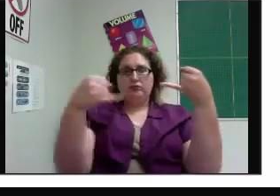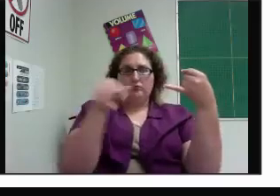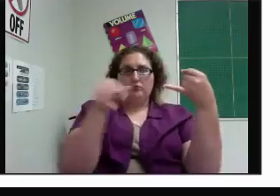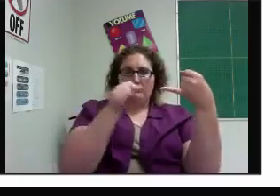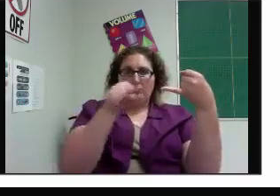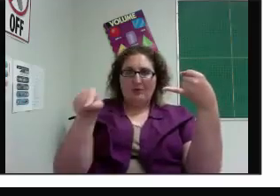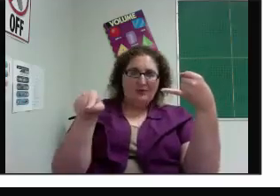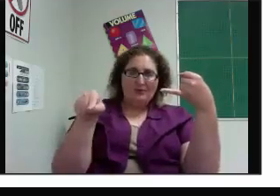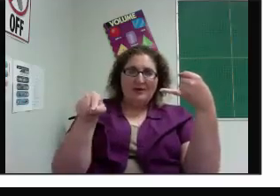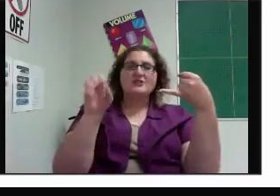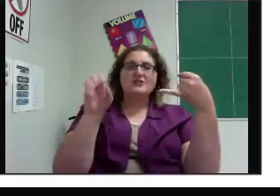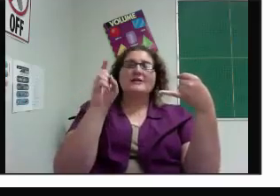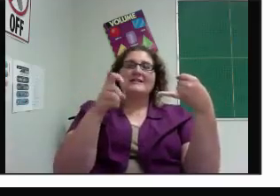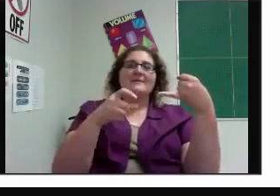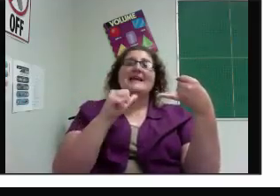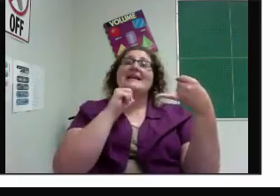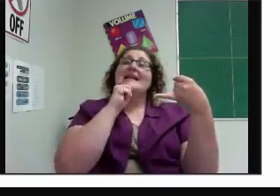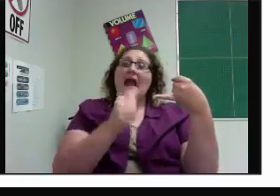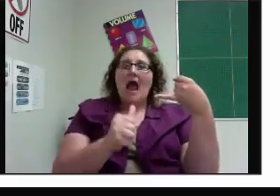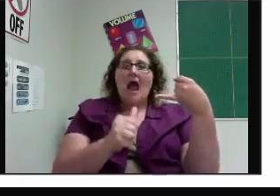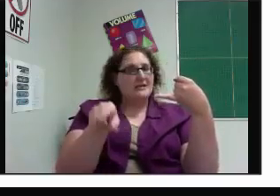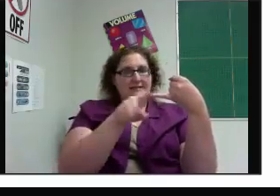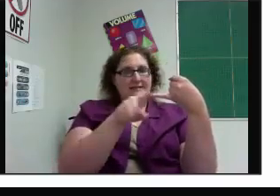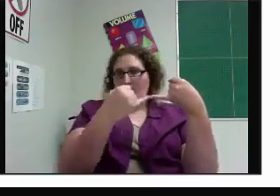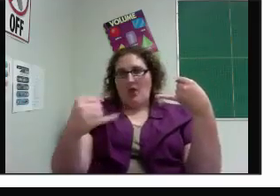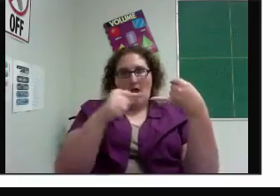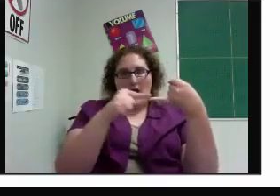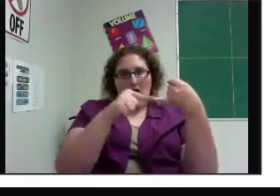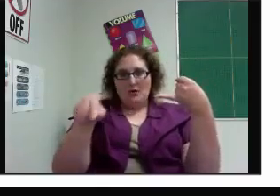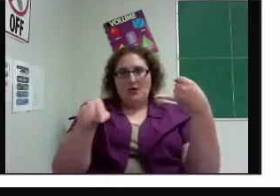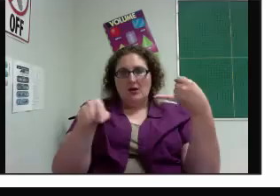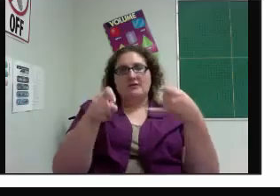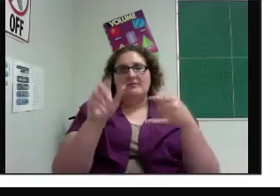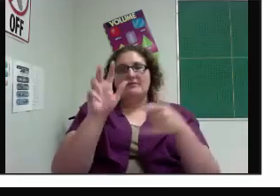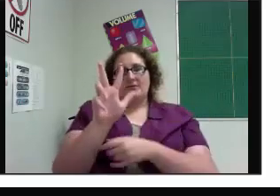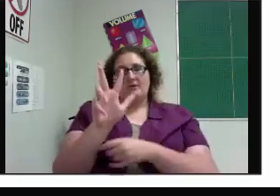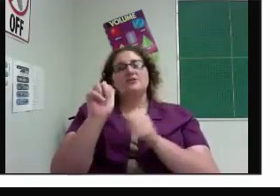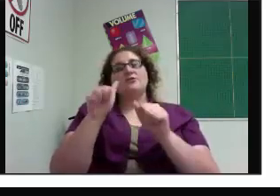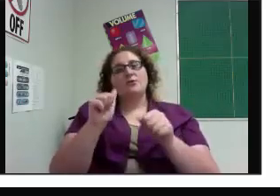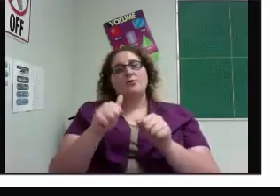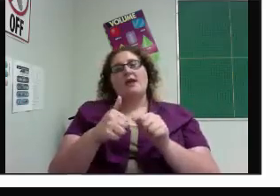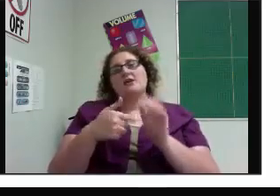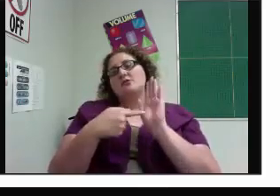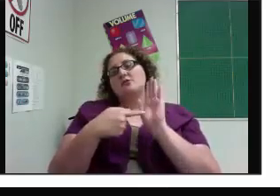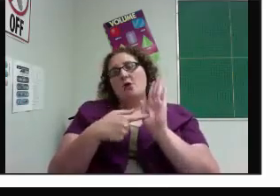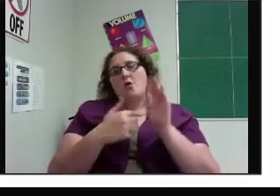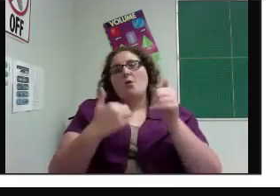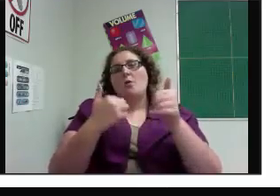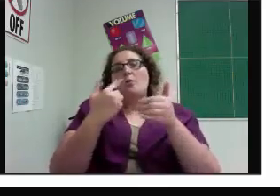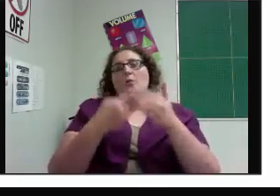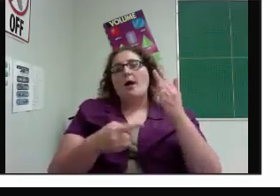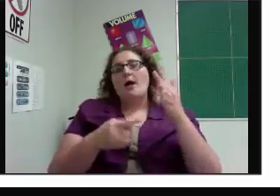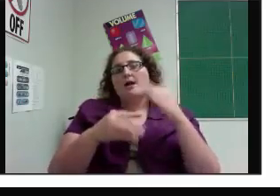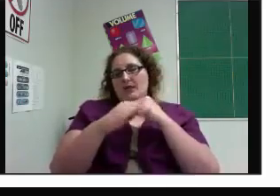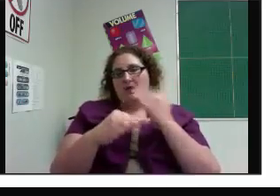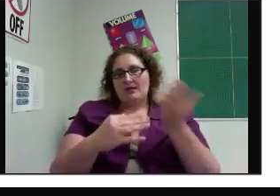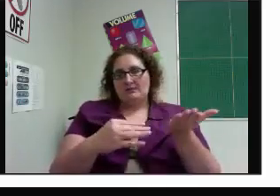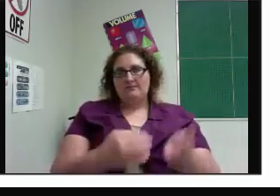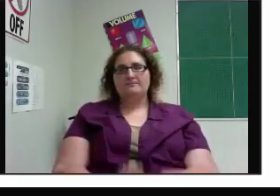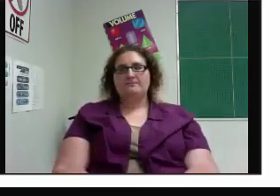wall? Okay, because remember when I had the floor or the wall, you couldn't tell which one I was talking about if I only gave